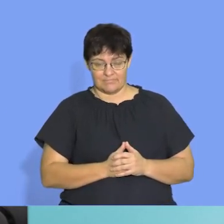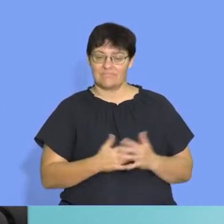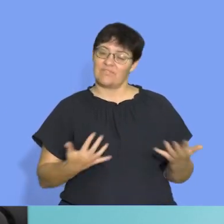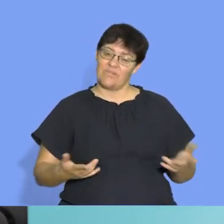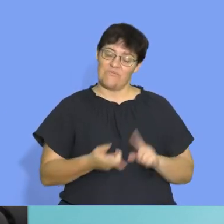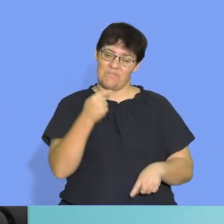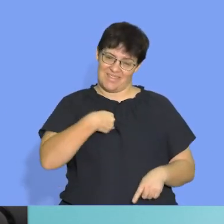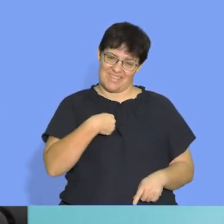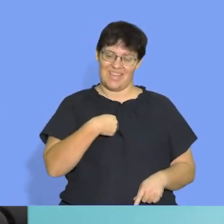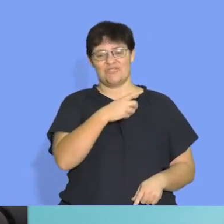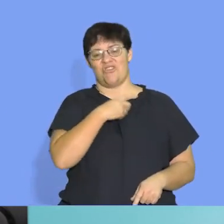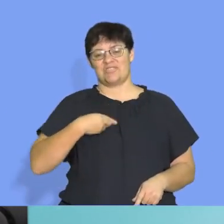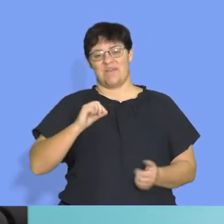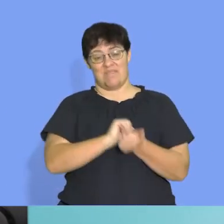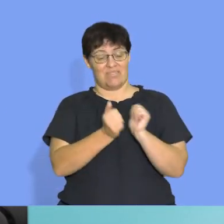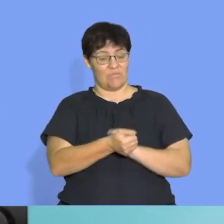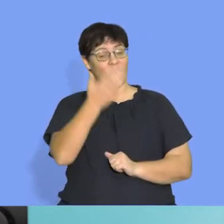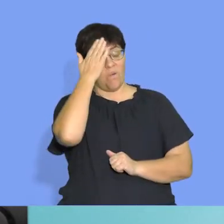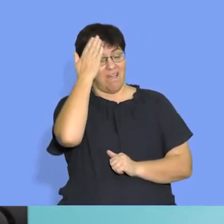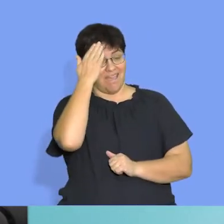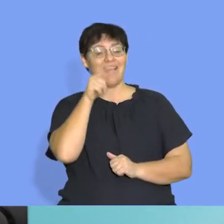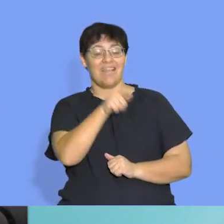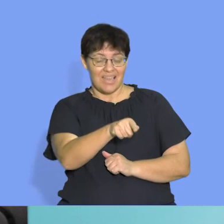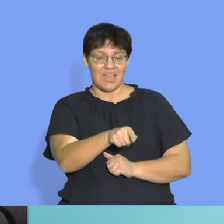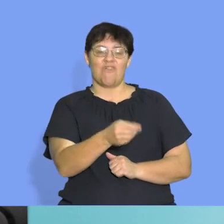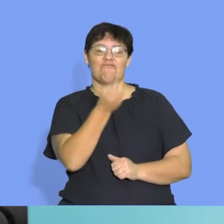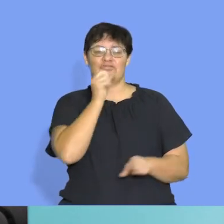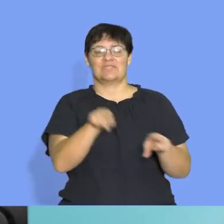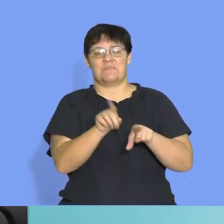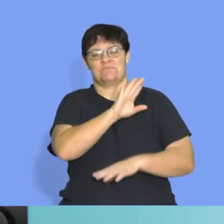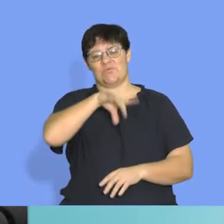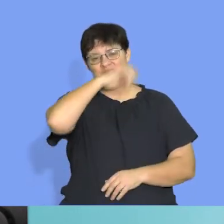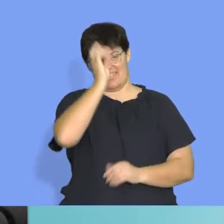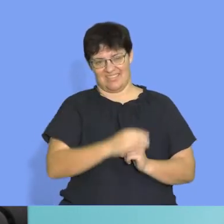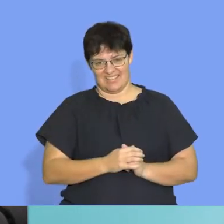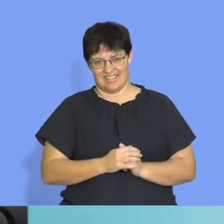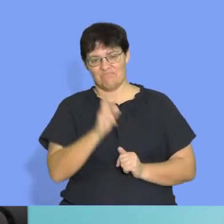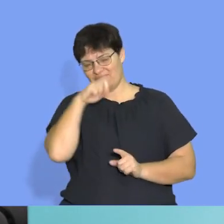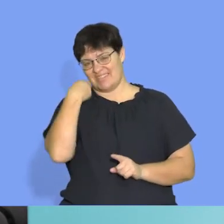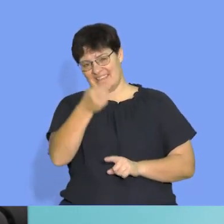the Maths Doctor, remember, mathematics is food for the soul. Until next time.